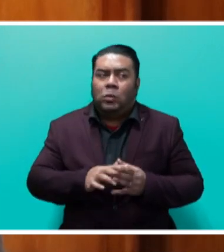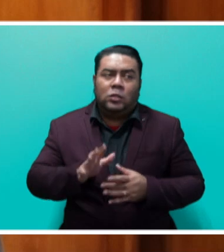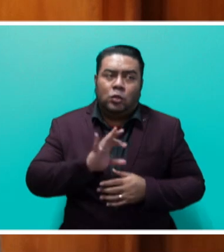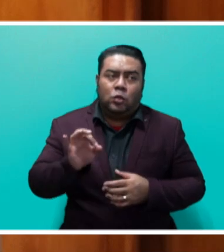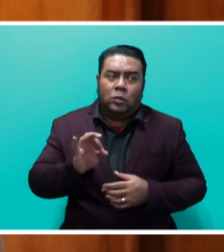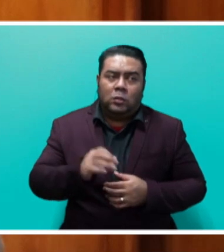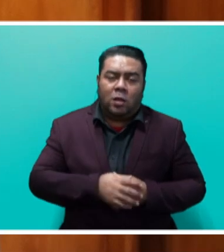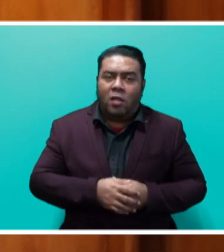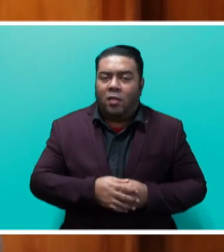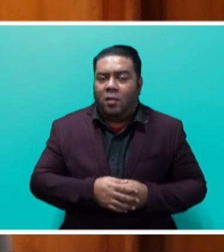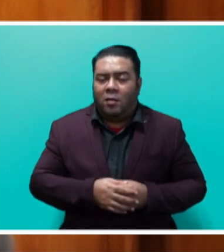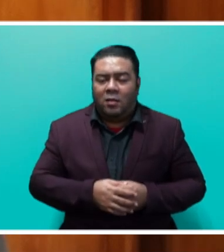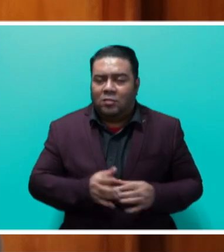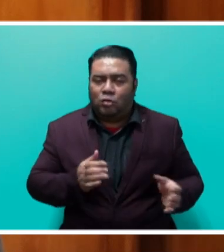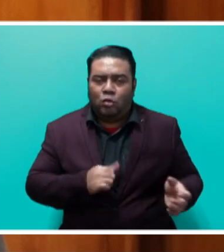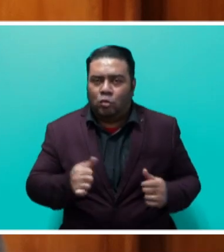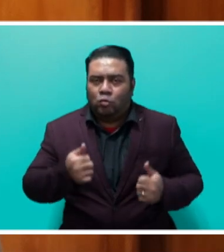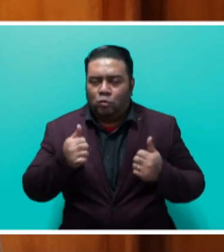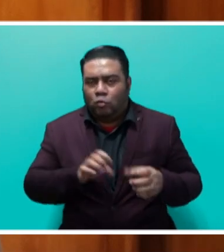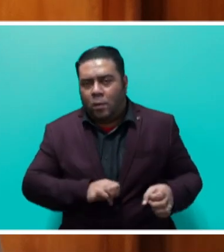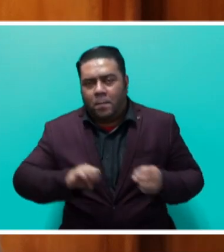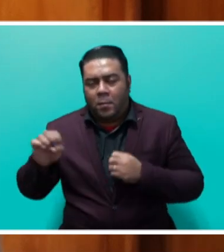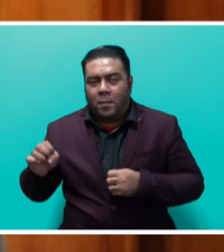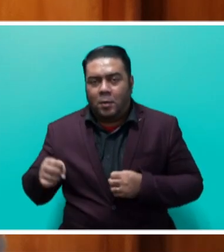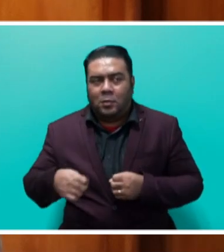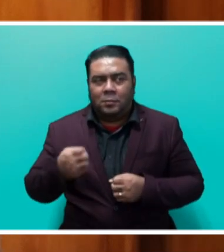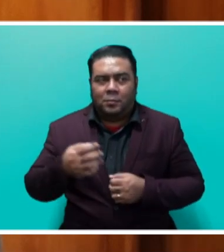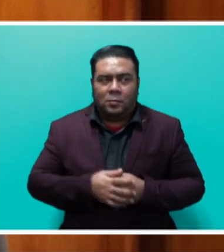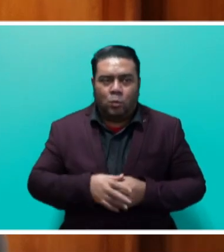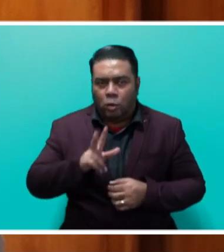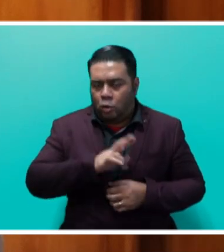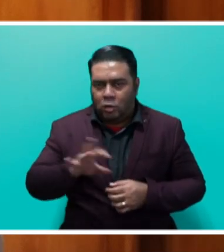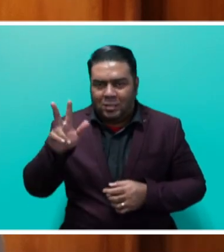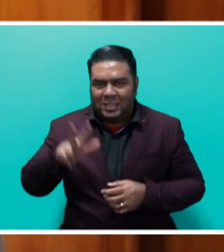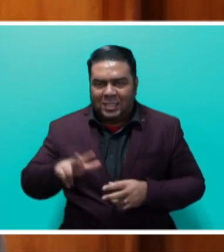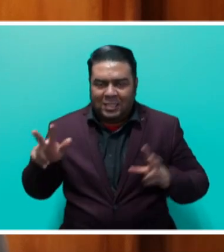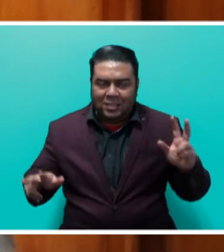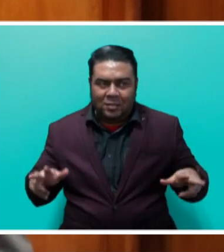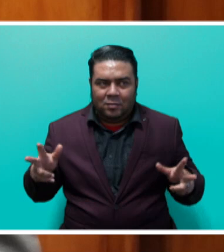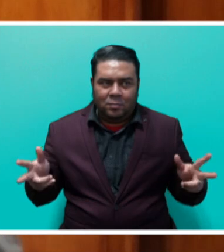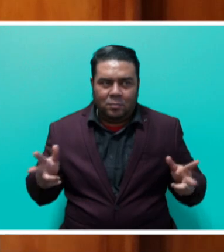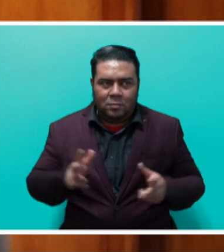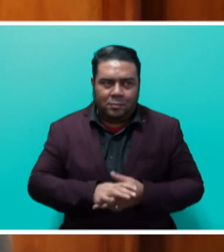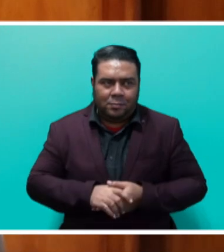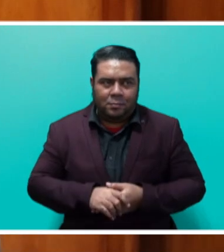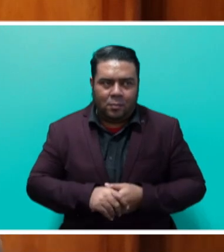of the 35% tariff that's currently imposed because we are not signatories to IPA. So, there's